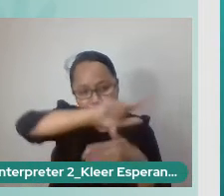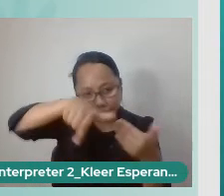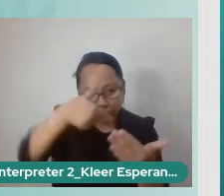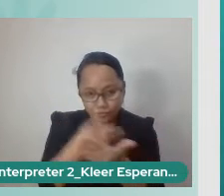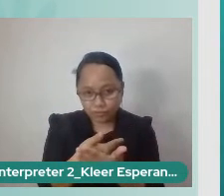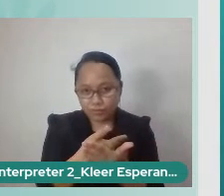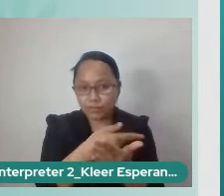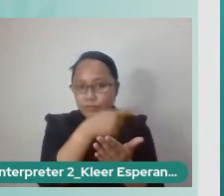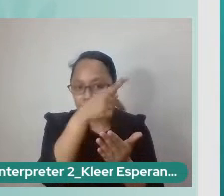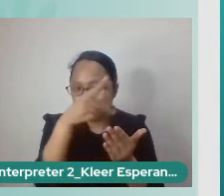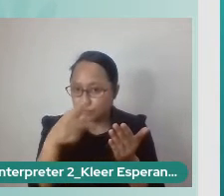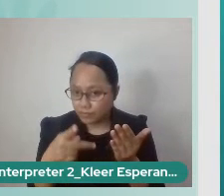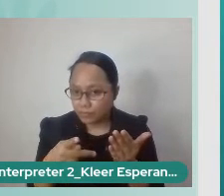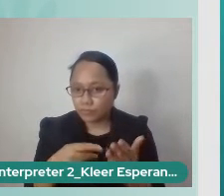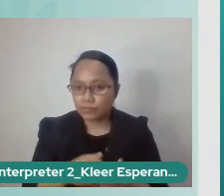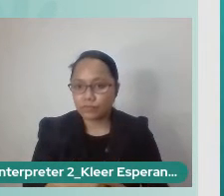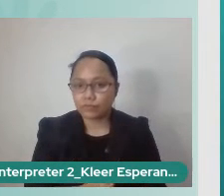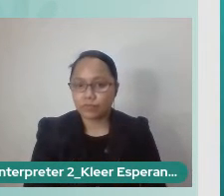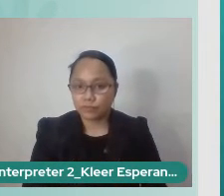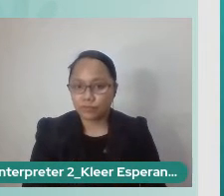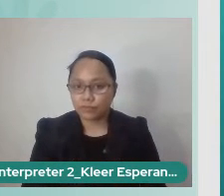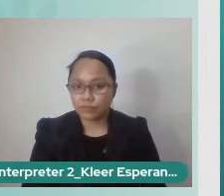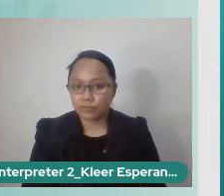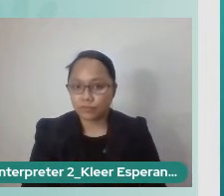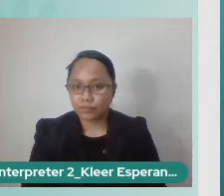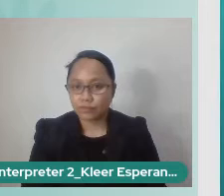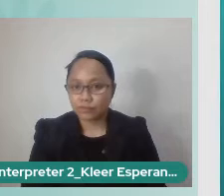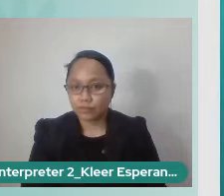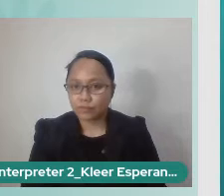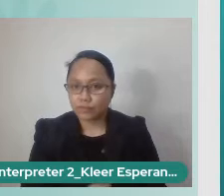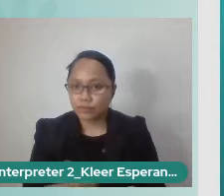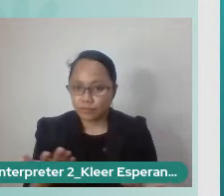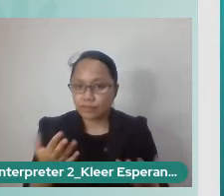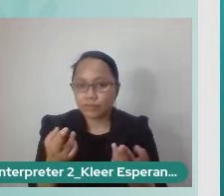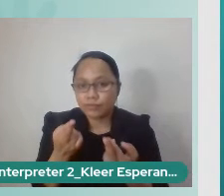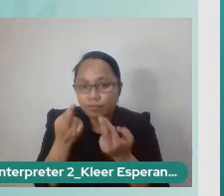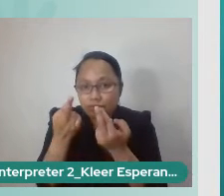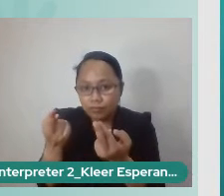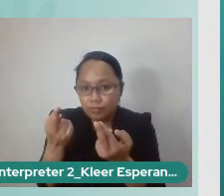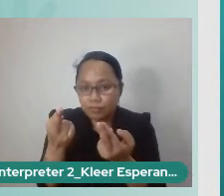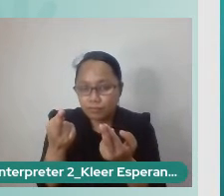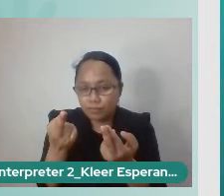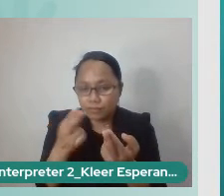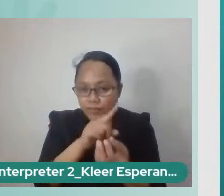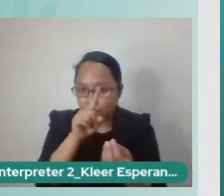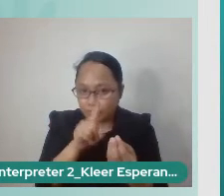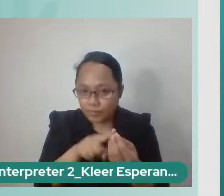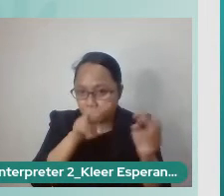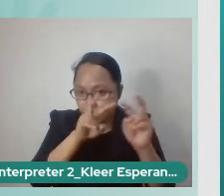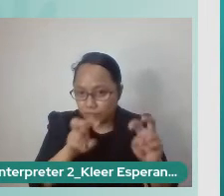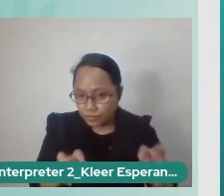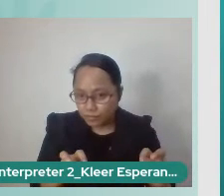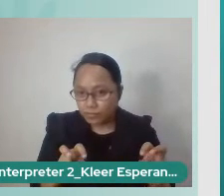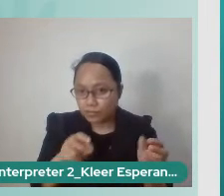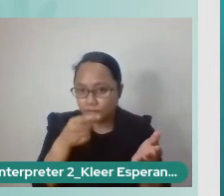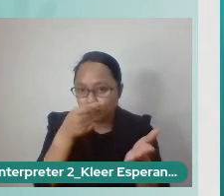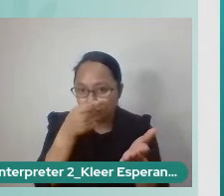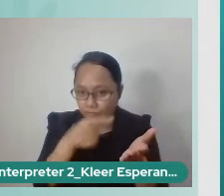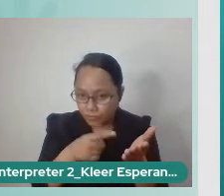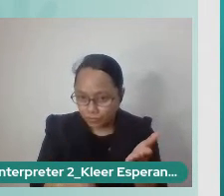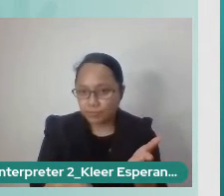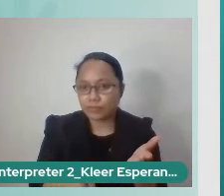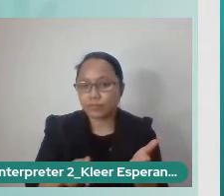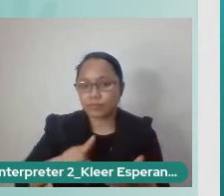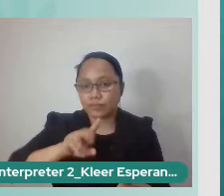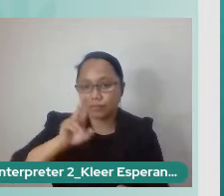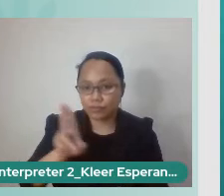with HIV. So WHO has said that existing programs with quality assured cytology as a primary screening test should be